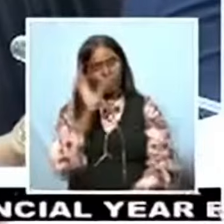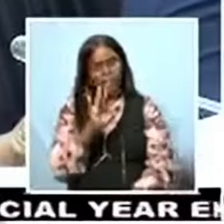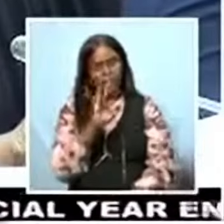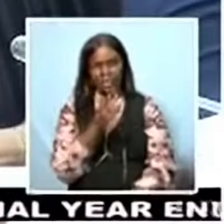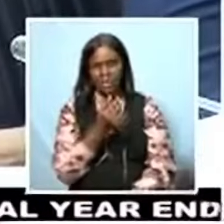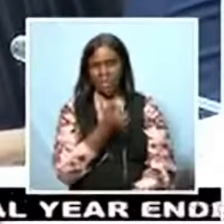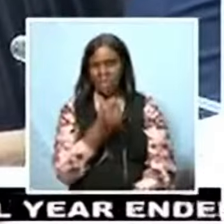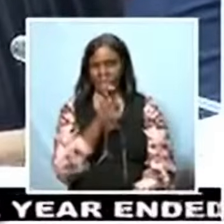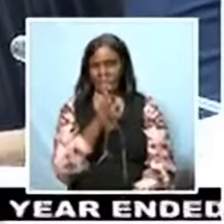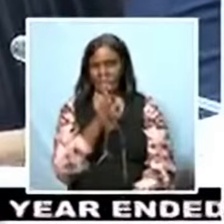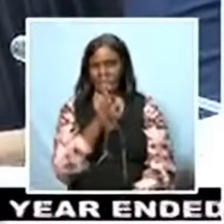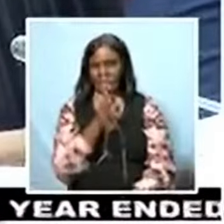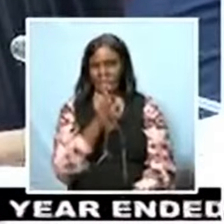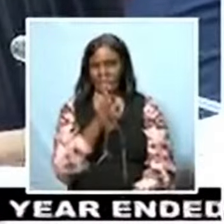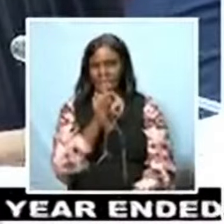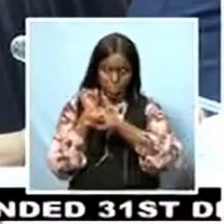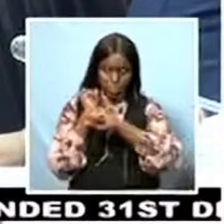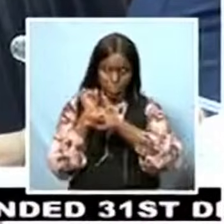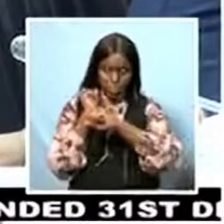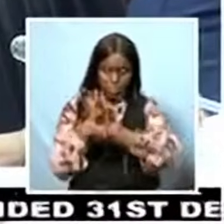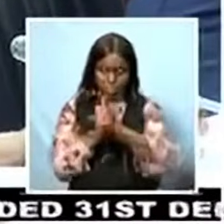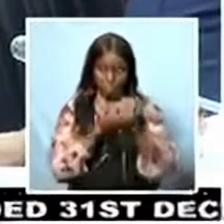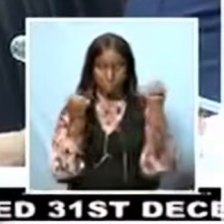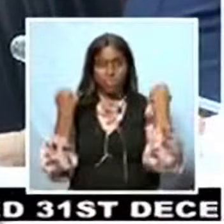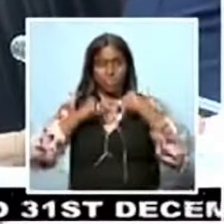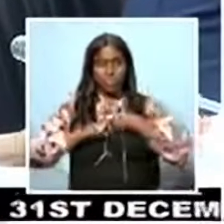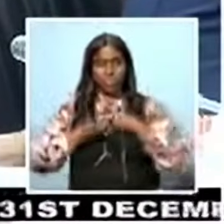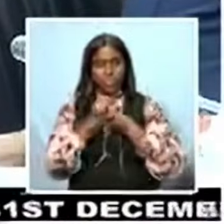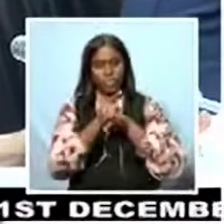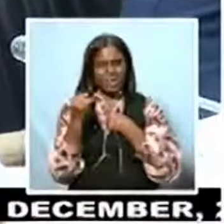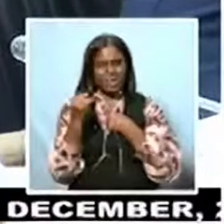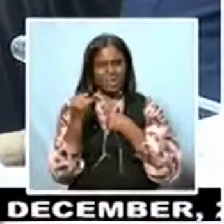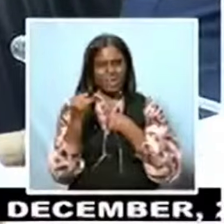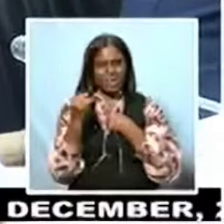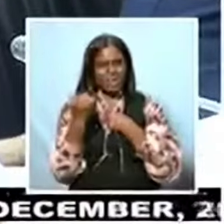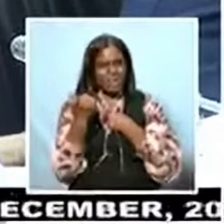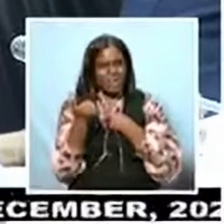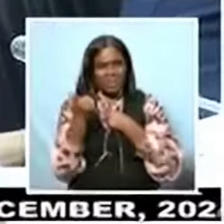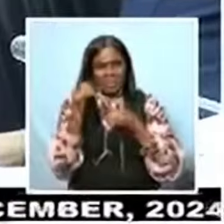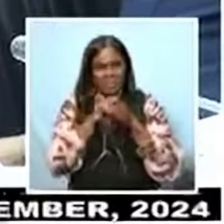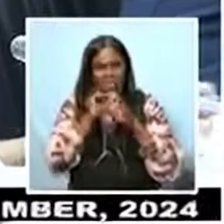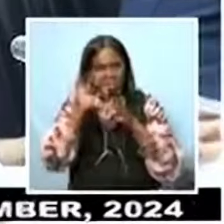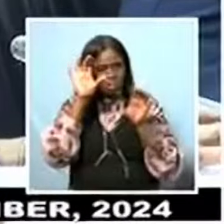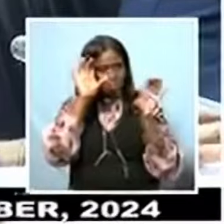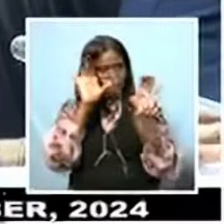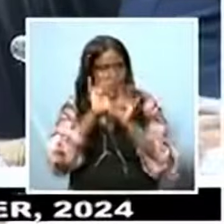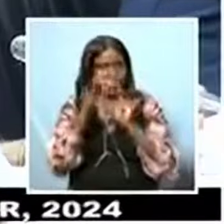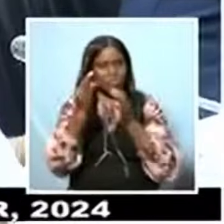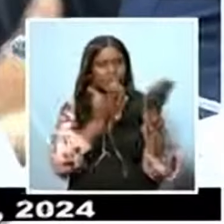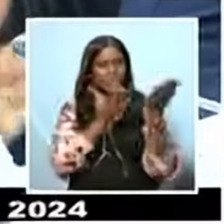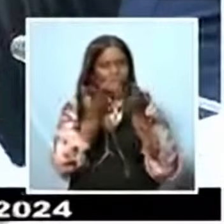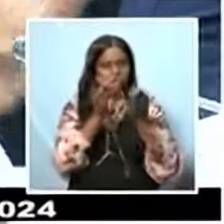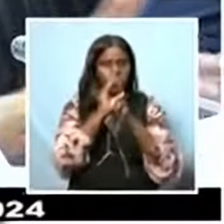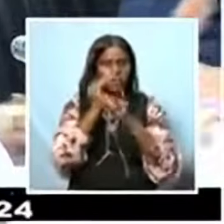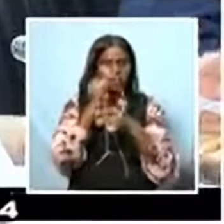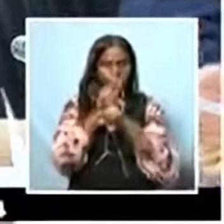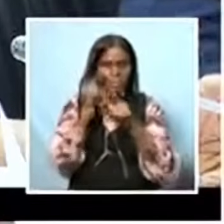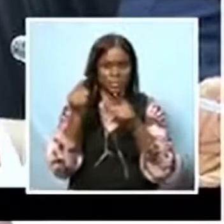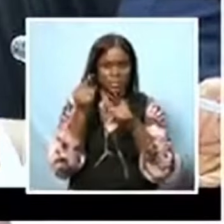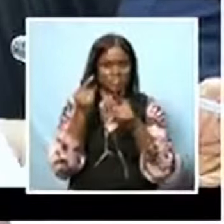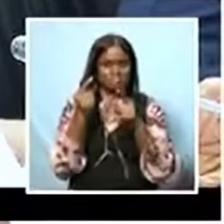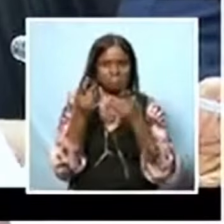this protective clothing issues. Is it part of the conditions of service, or is it just a